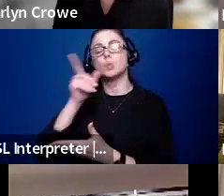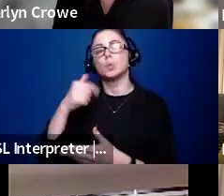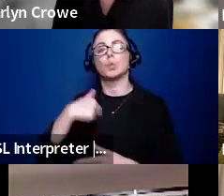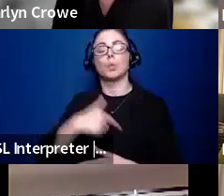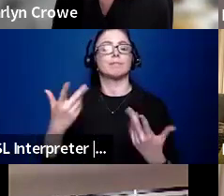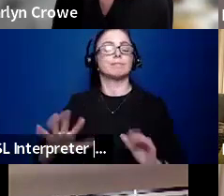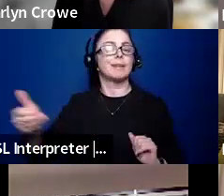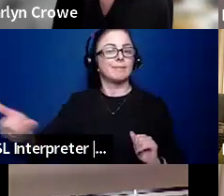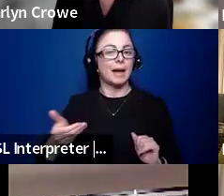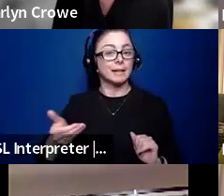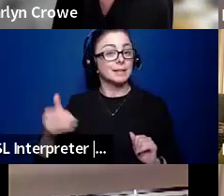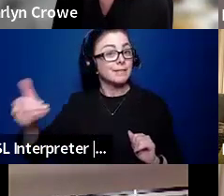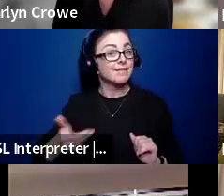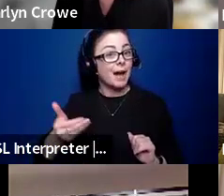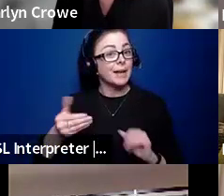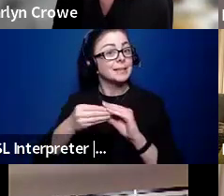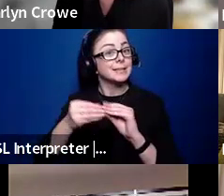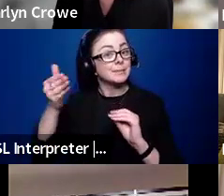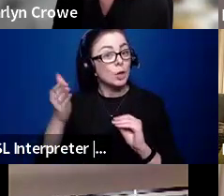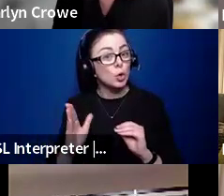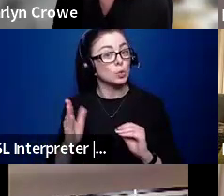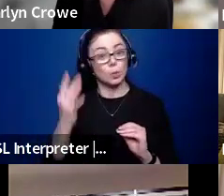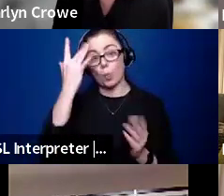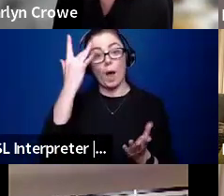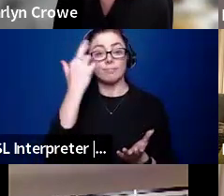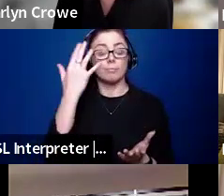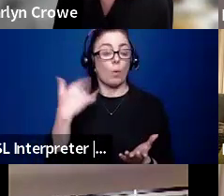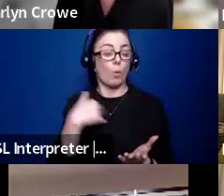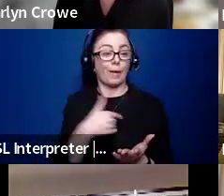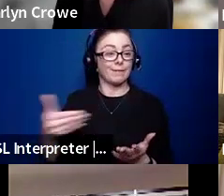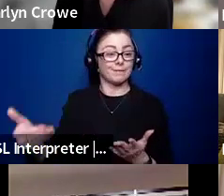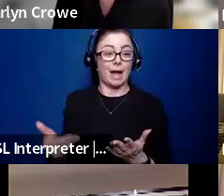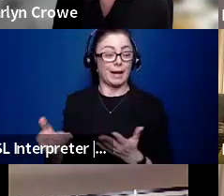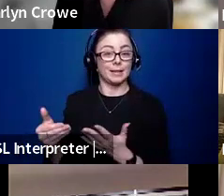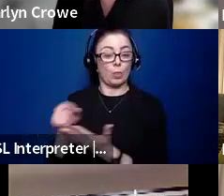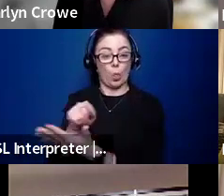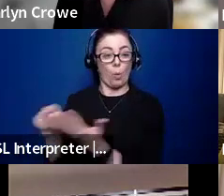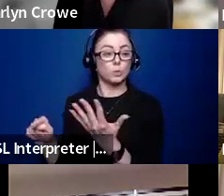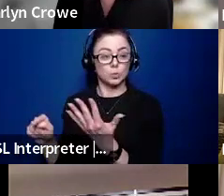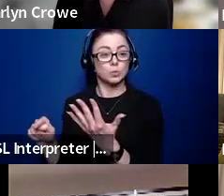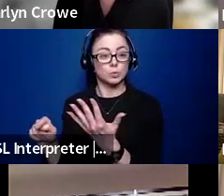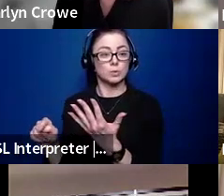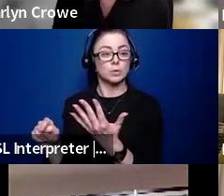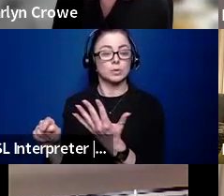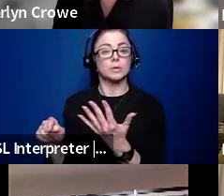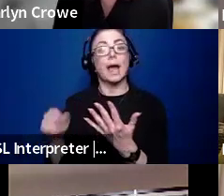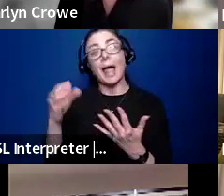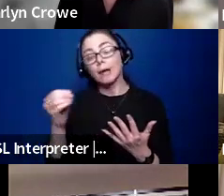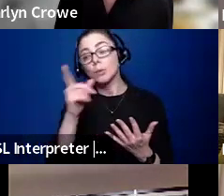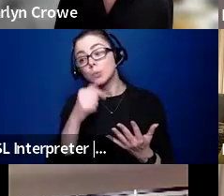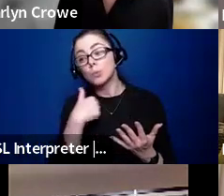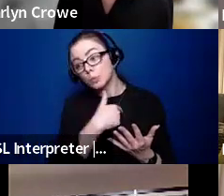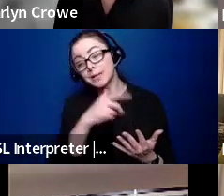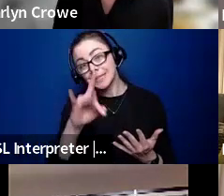wanted to point out who our invited speakers are, and why we invited them, and who we invited who declined or who couldn't make